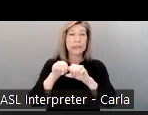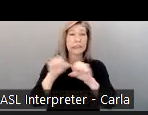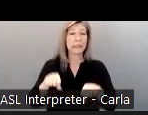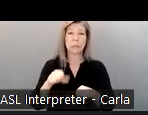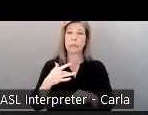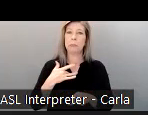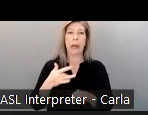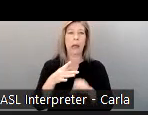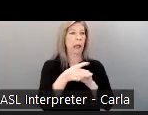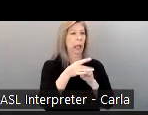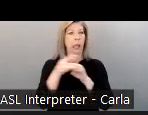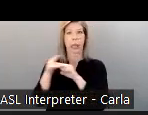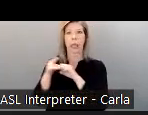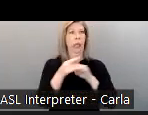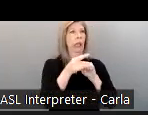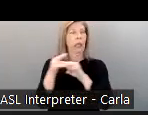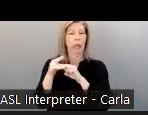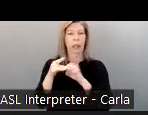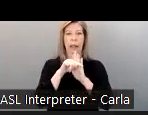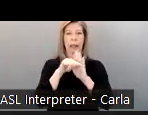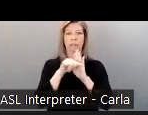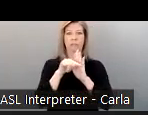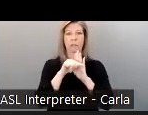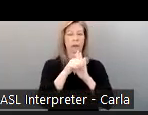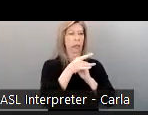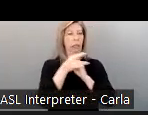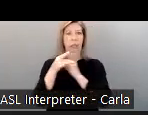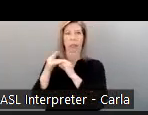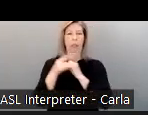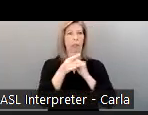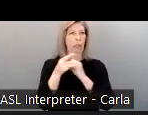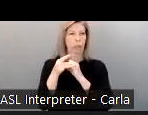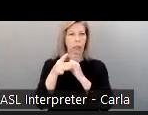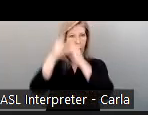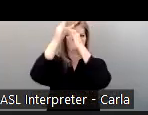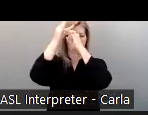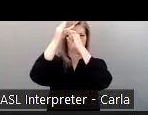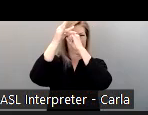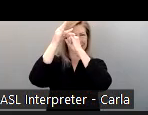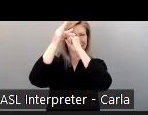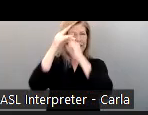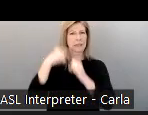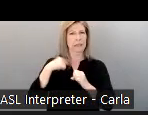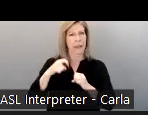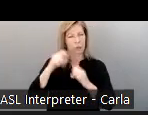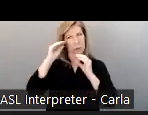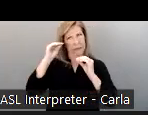experiences. So we have to train our bodies to kind of